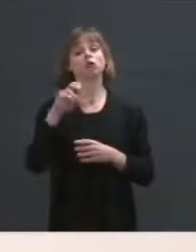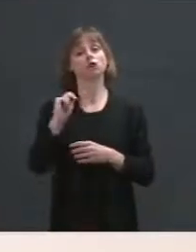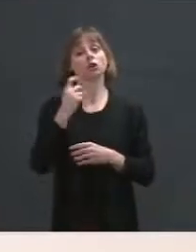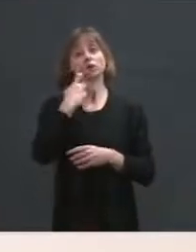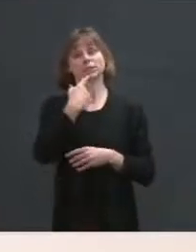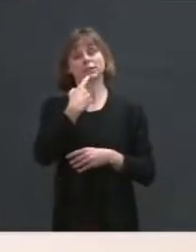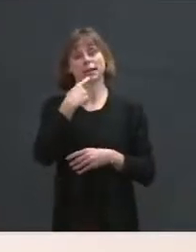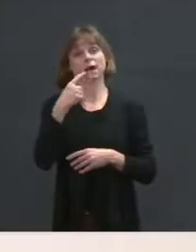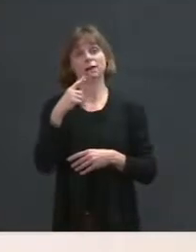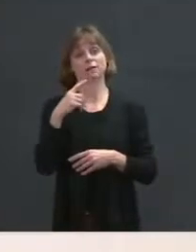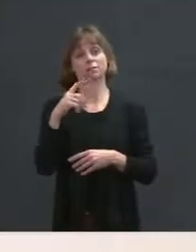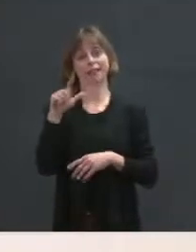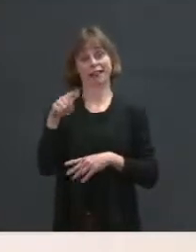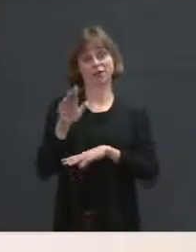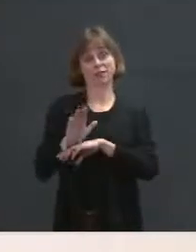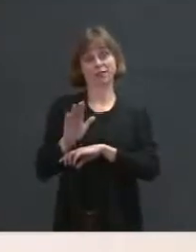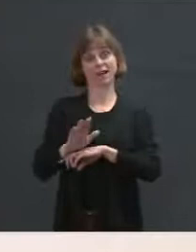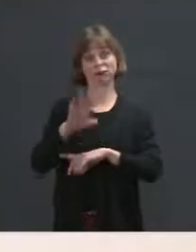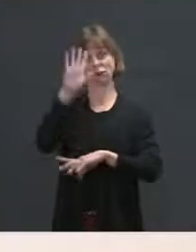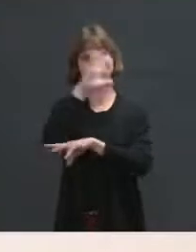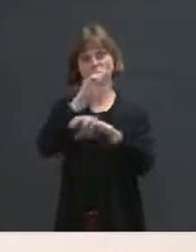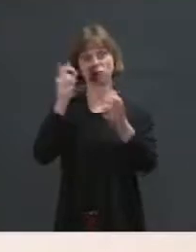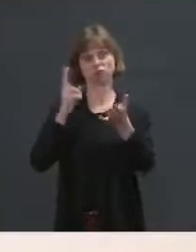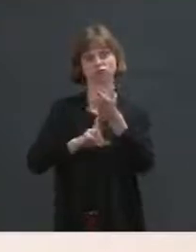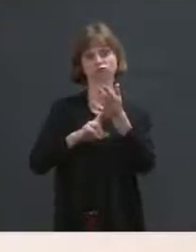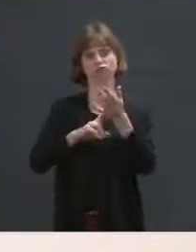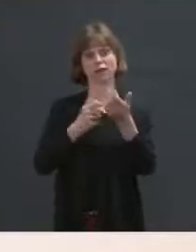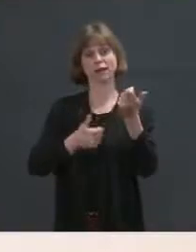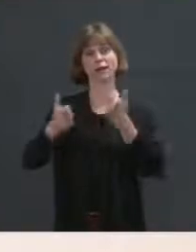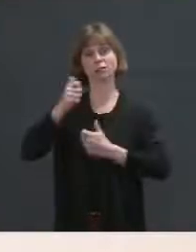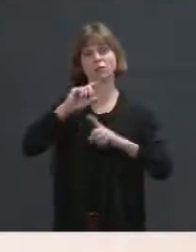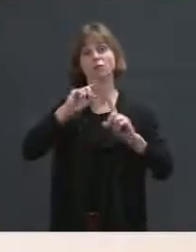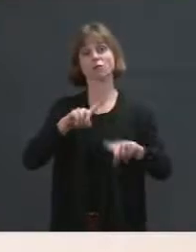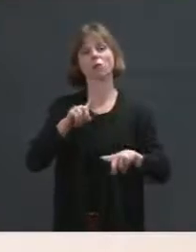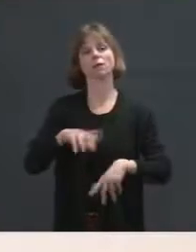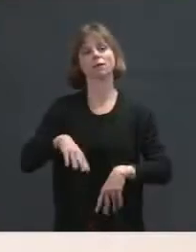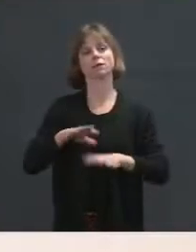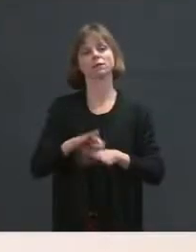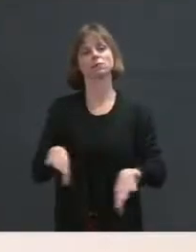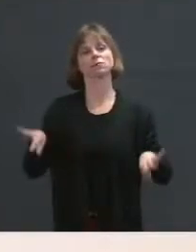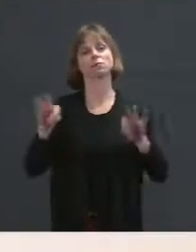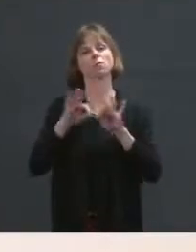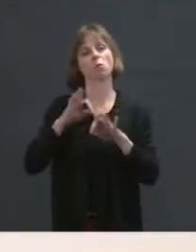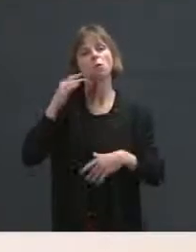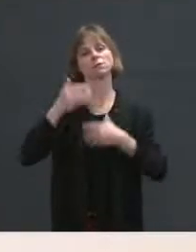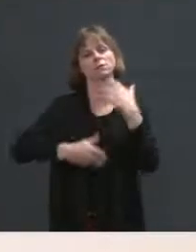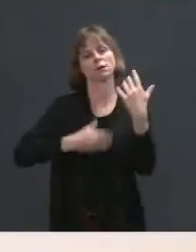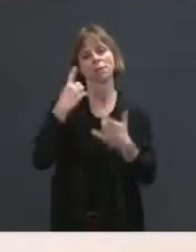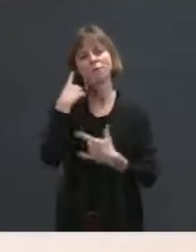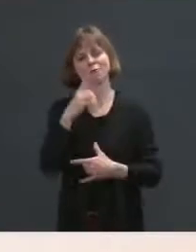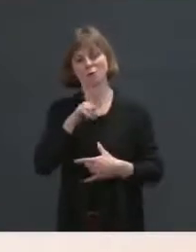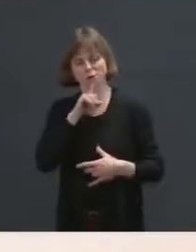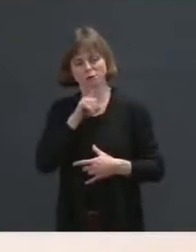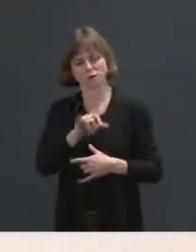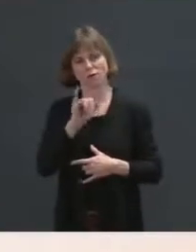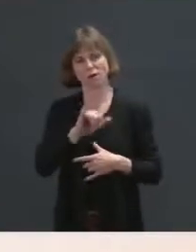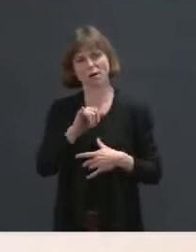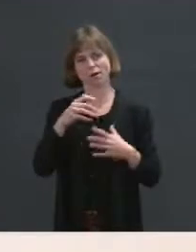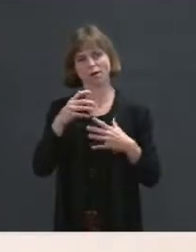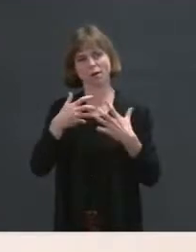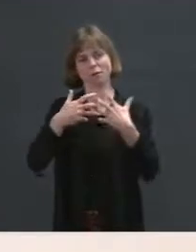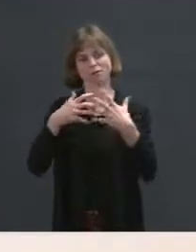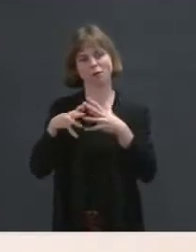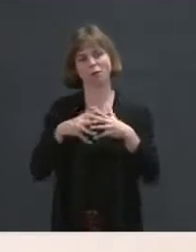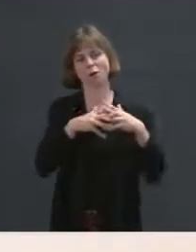an executive order that takes a critical step in ensuring that America's supply chains can withstand any crisis, as well as supporting jobs across